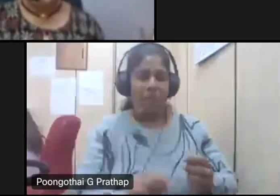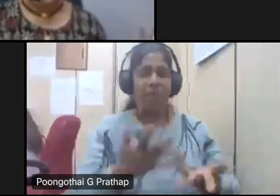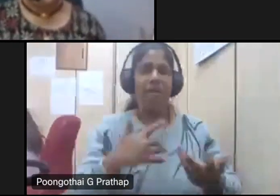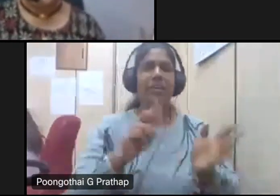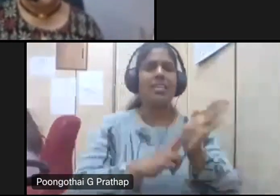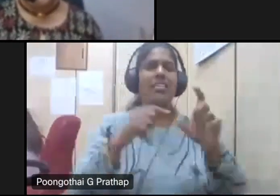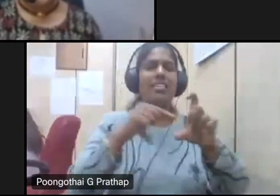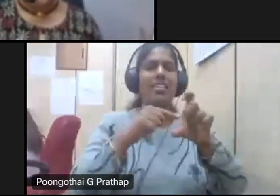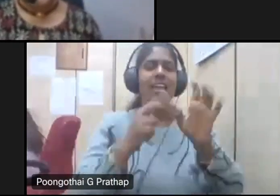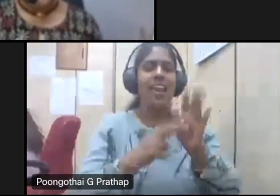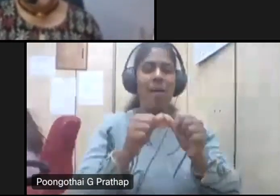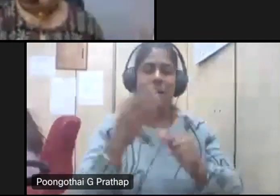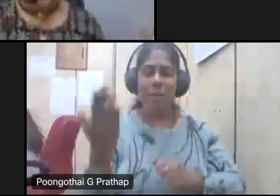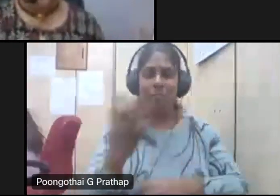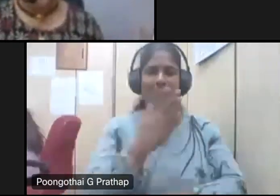your presentation.